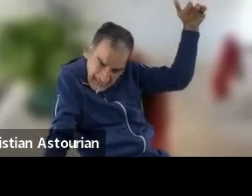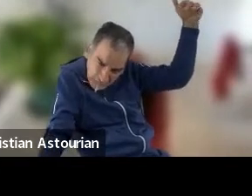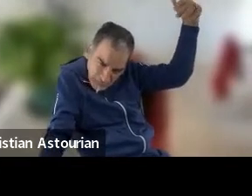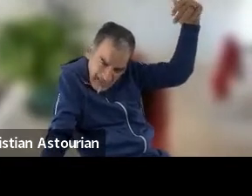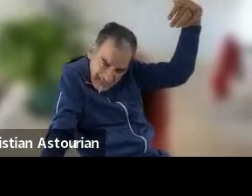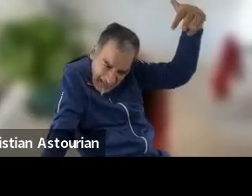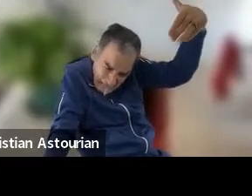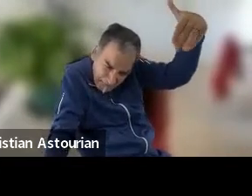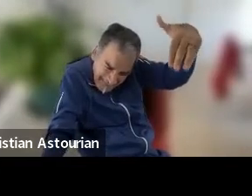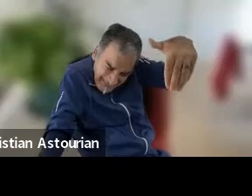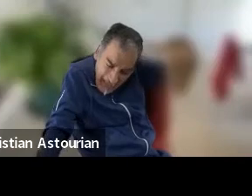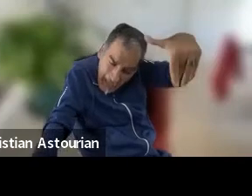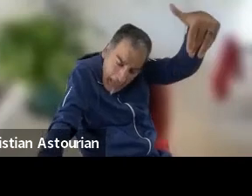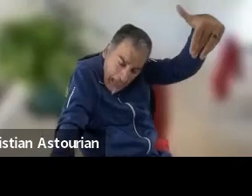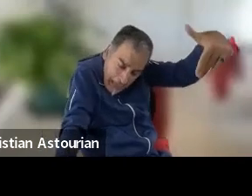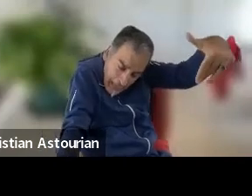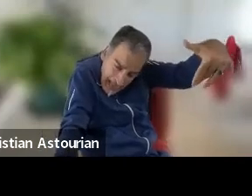that can be